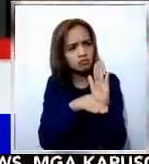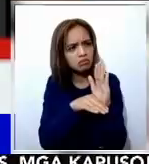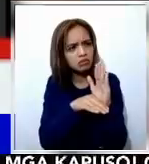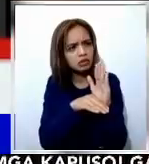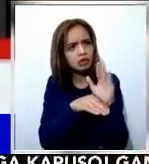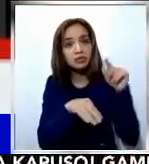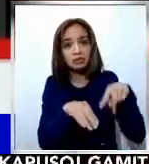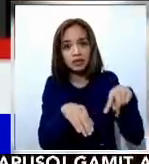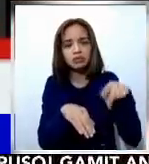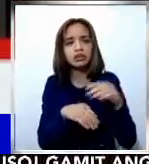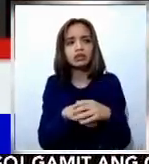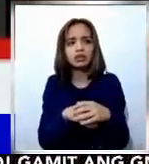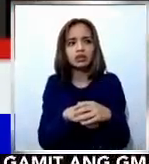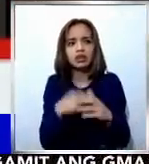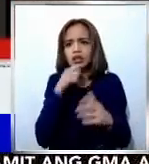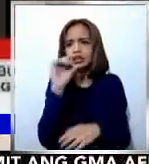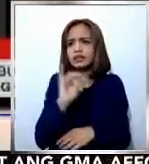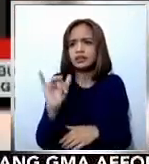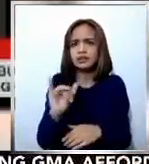nyo sa gobyerno?